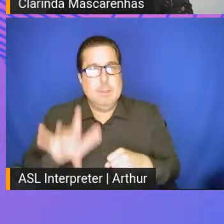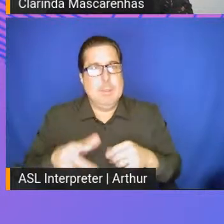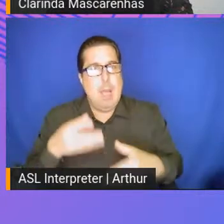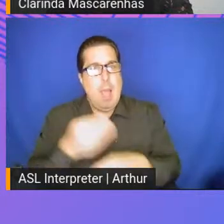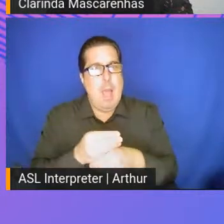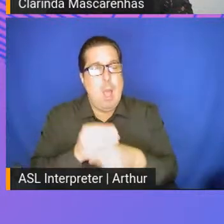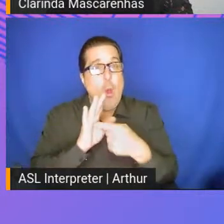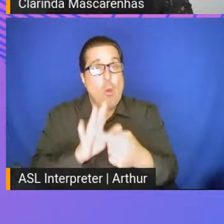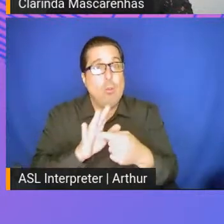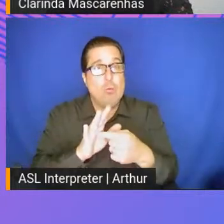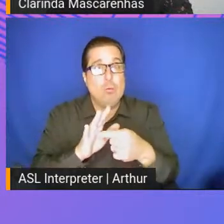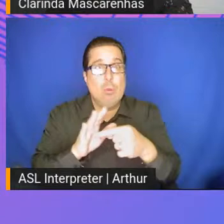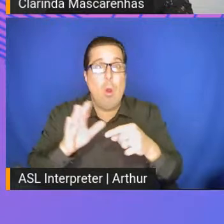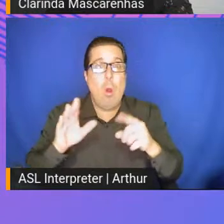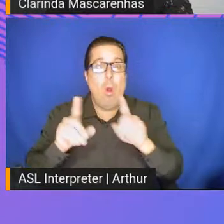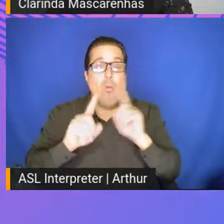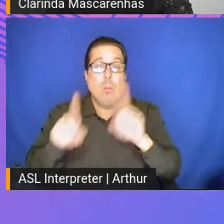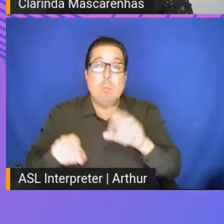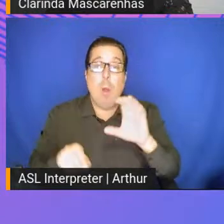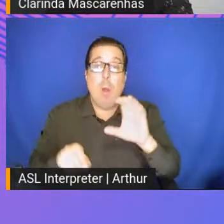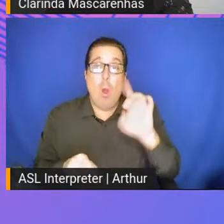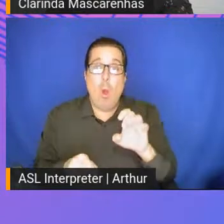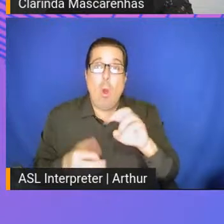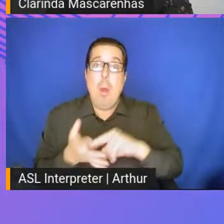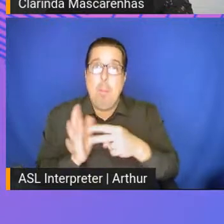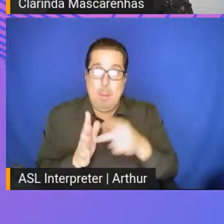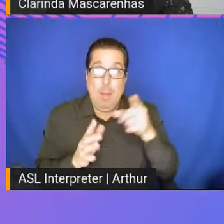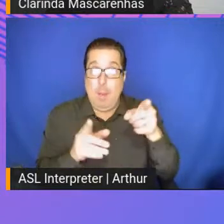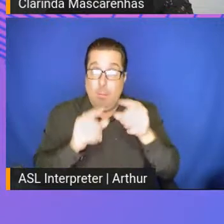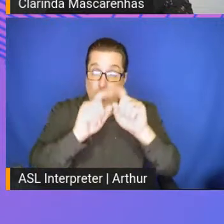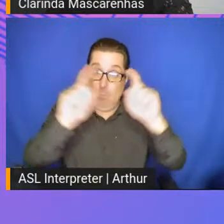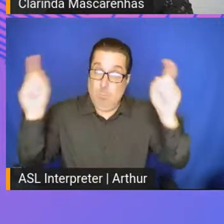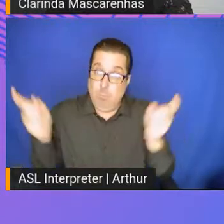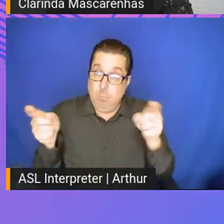shows the response code, which means succeeded.